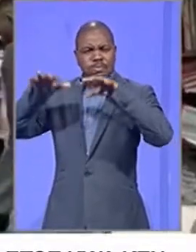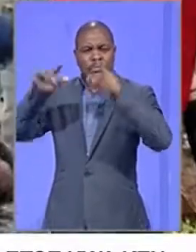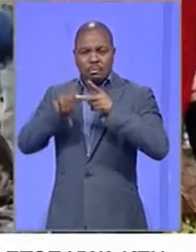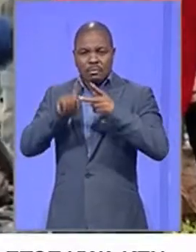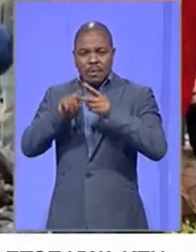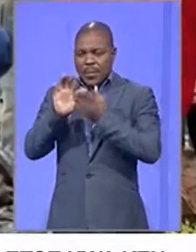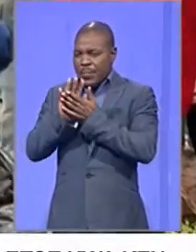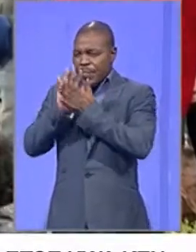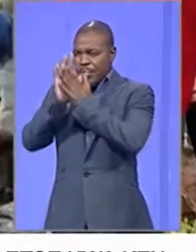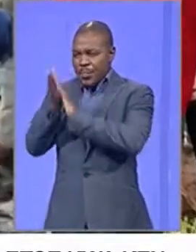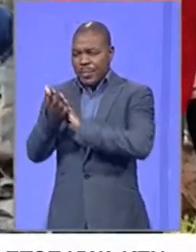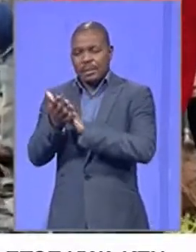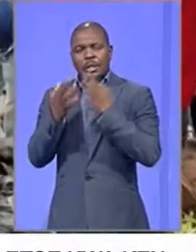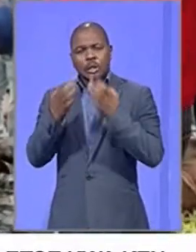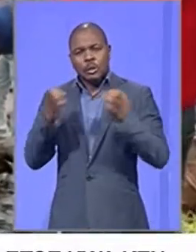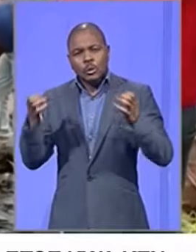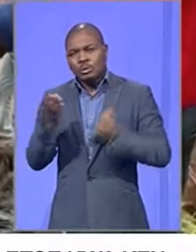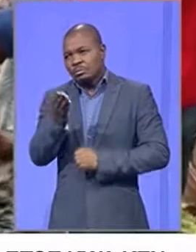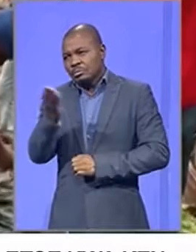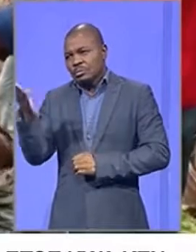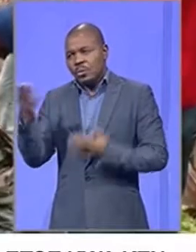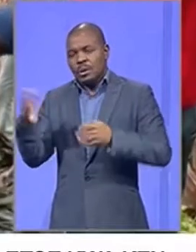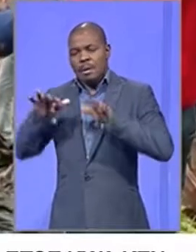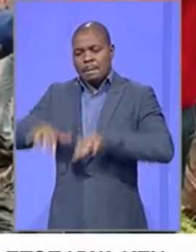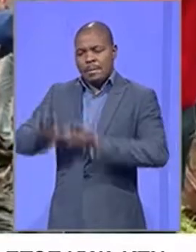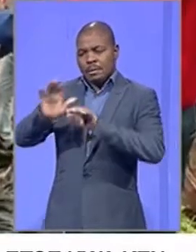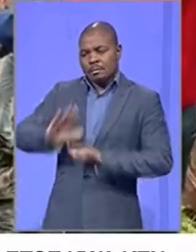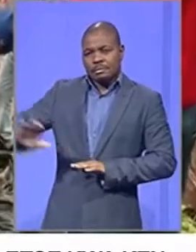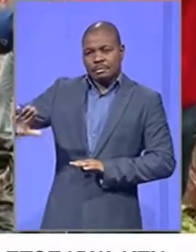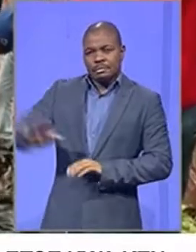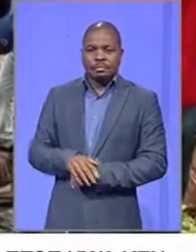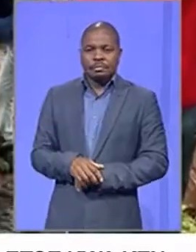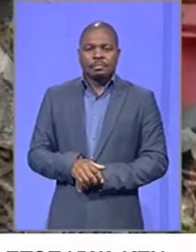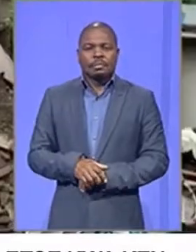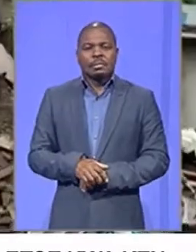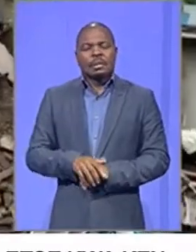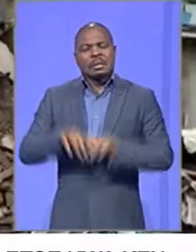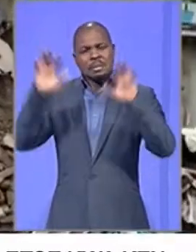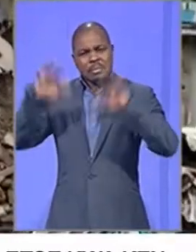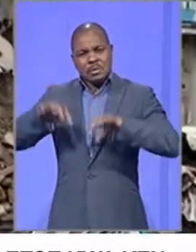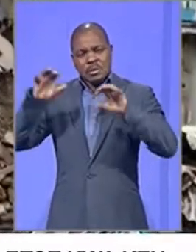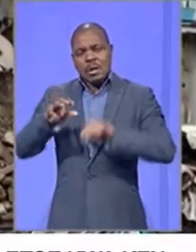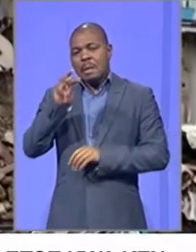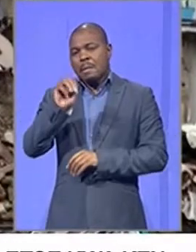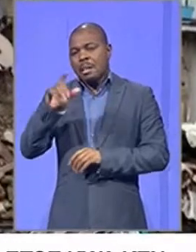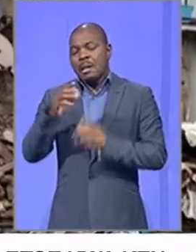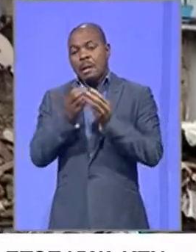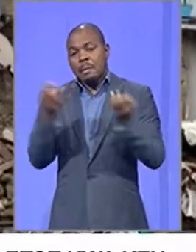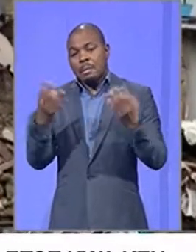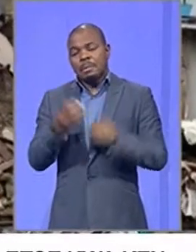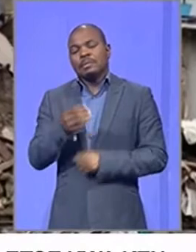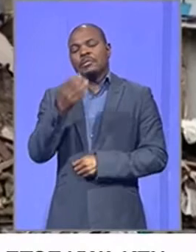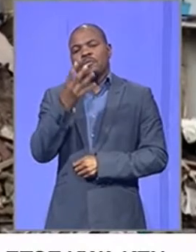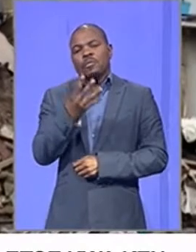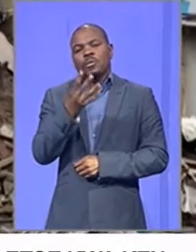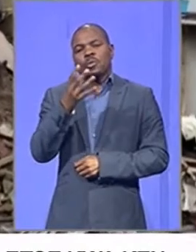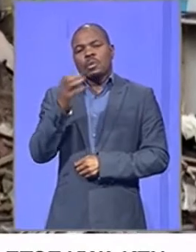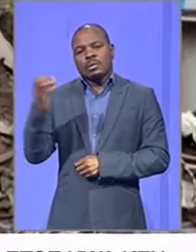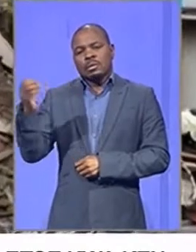le go senya ga mafaratlhatlha go dikgaolong tsa mabopo. Go nile pula e balelwang go dimilimitara di le 400 mo diureng di